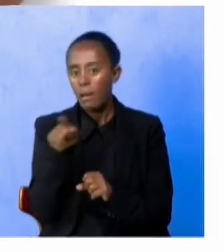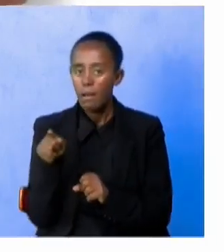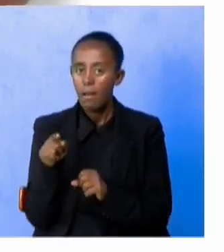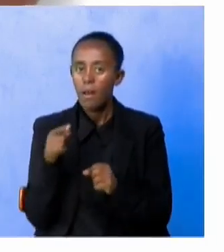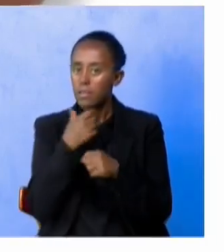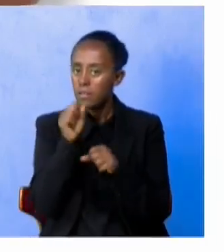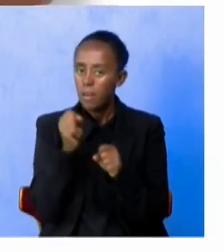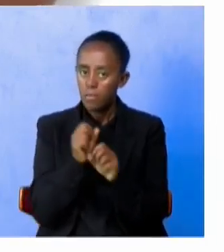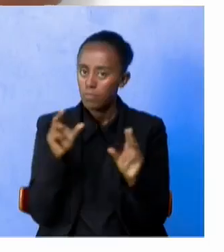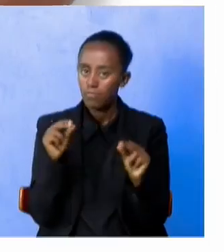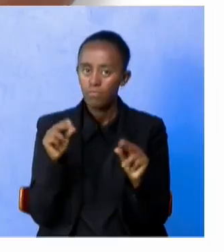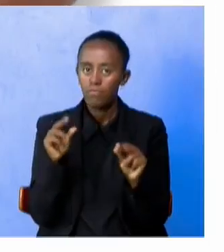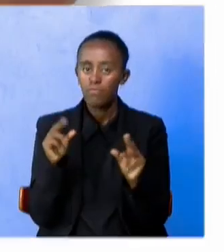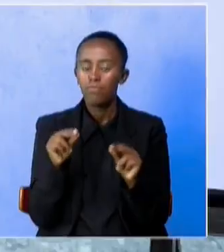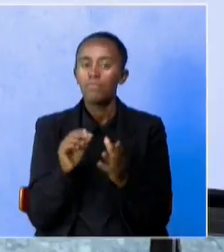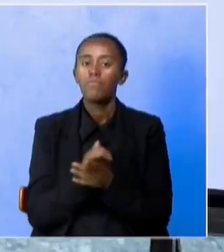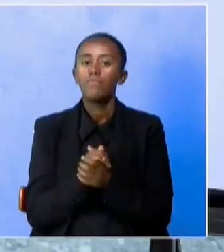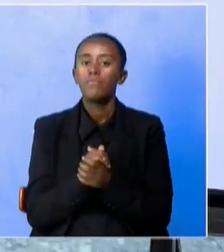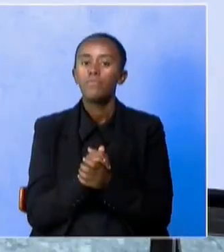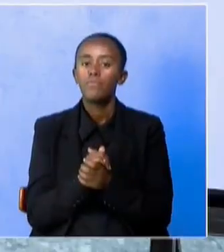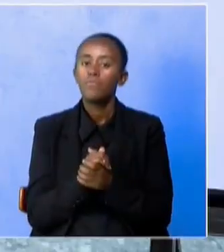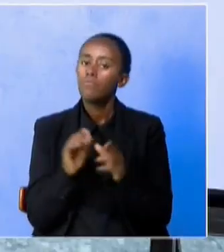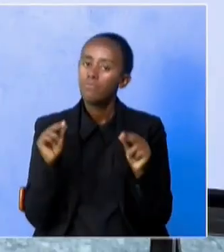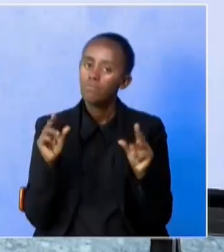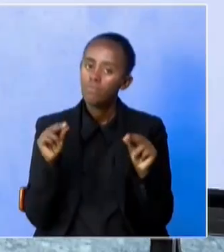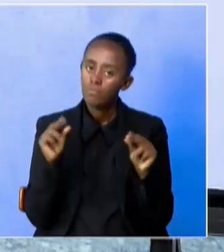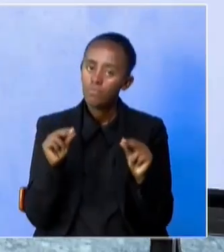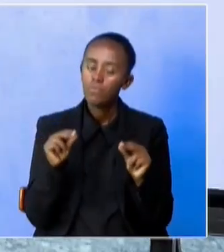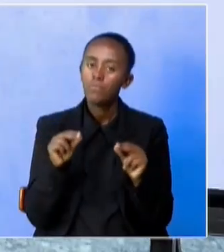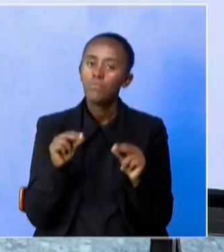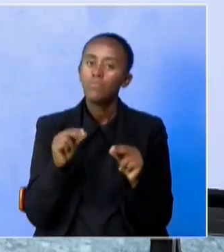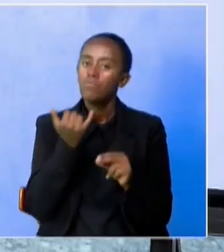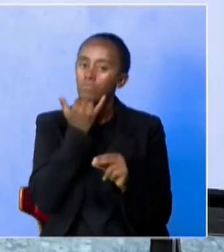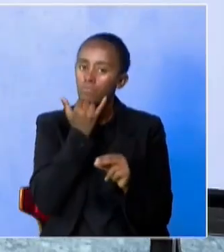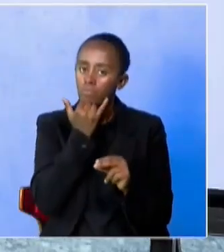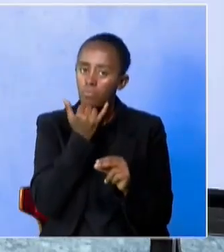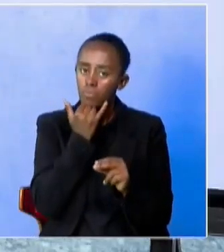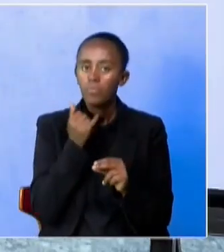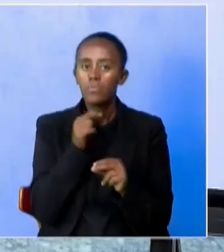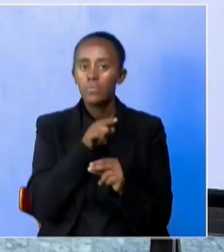This is not the correct way of forming a negative